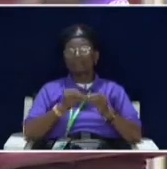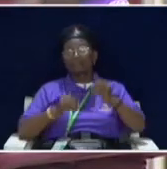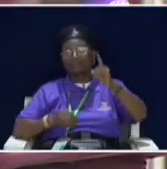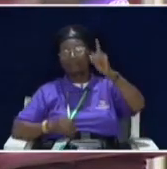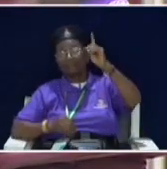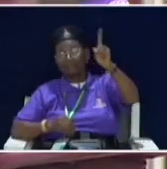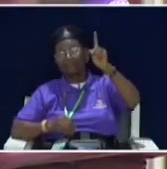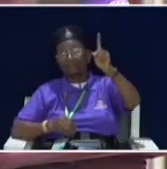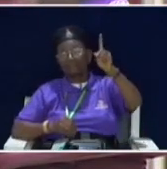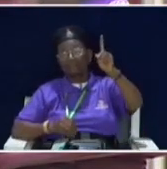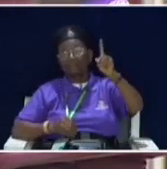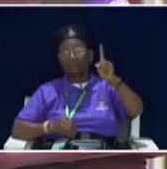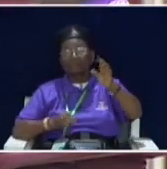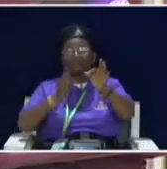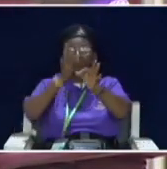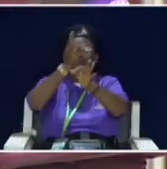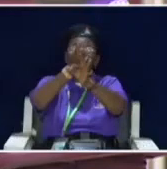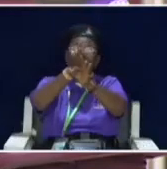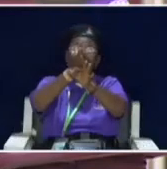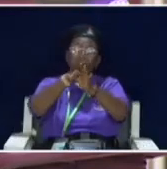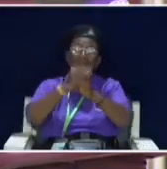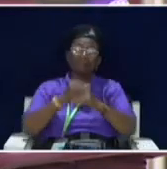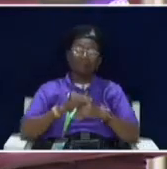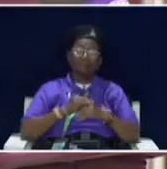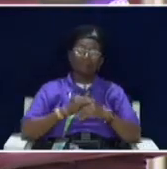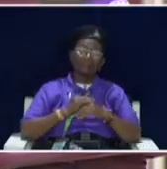Number 1, faith.